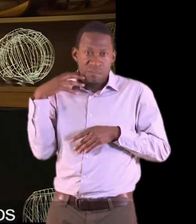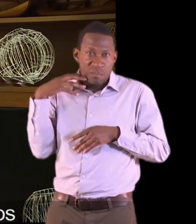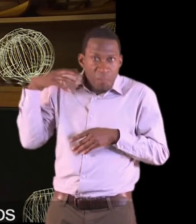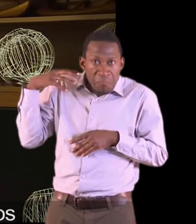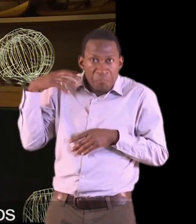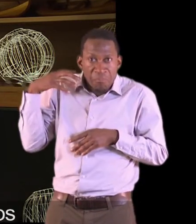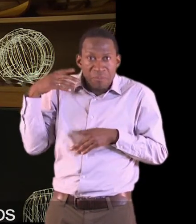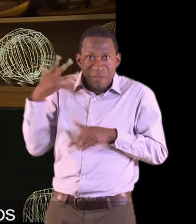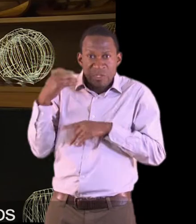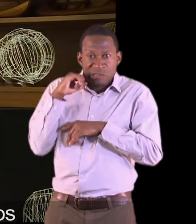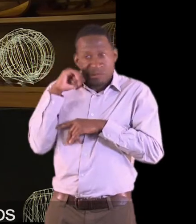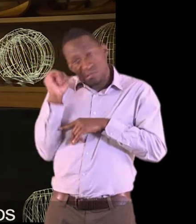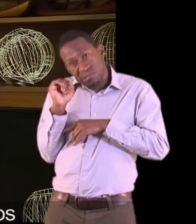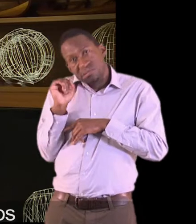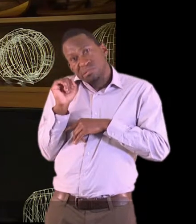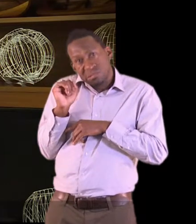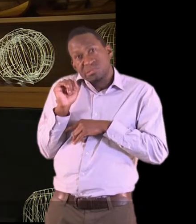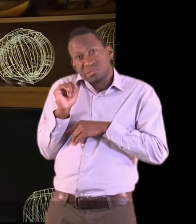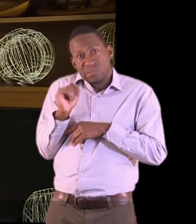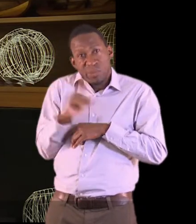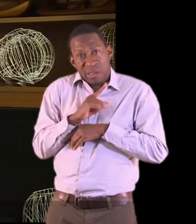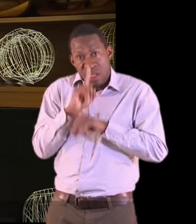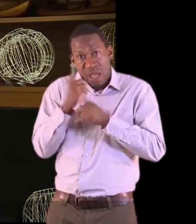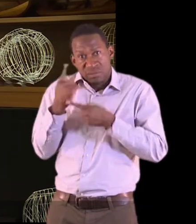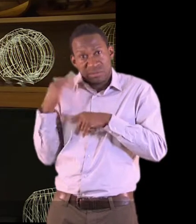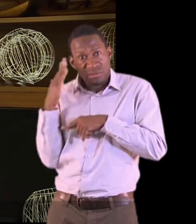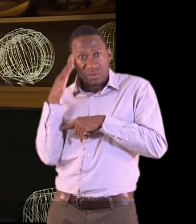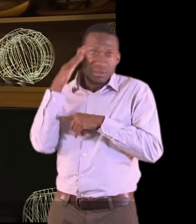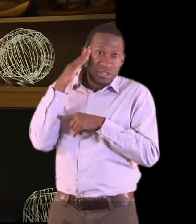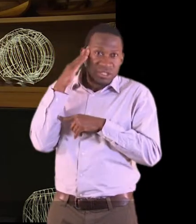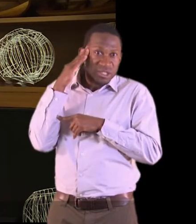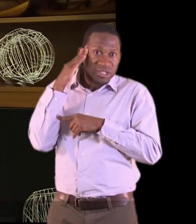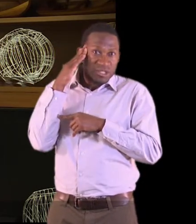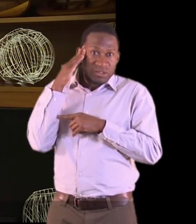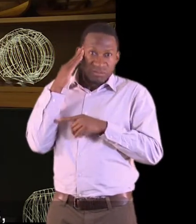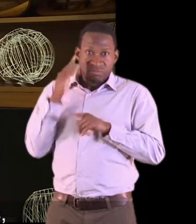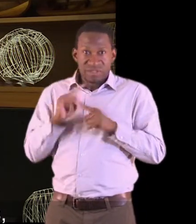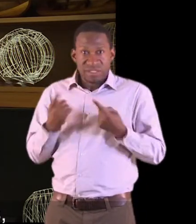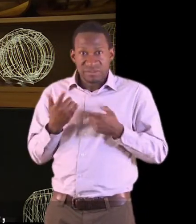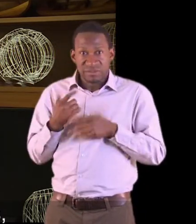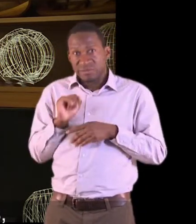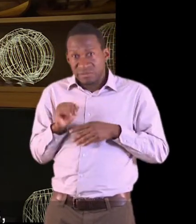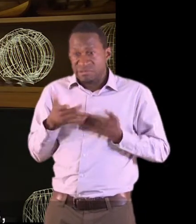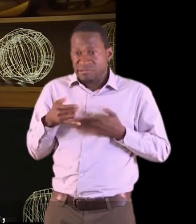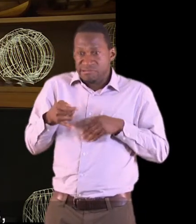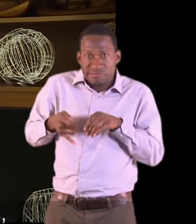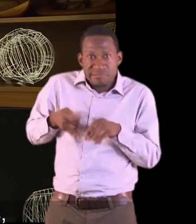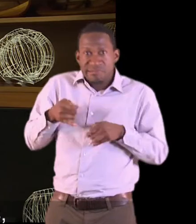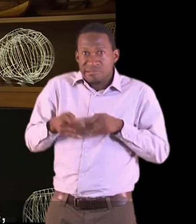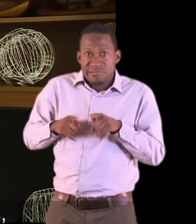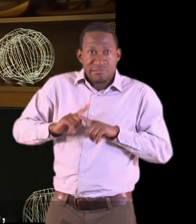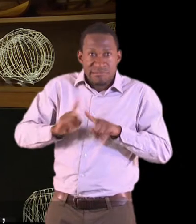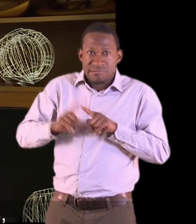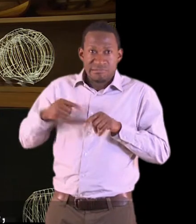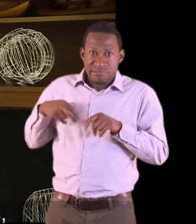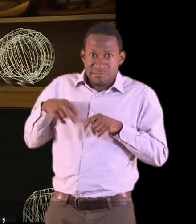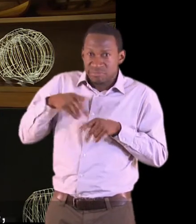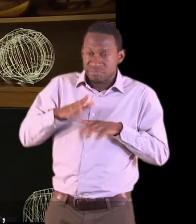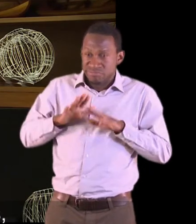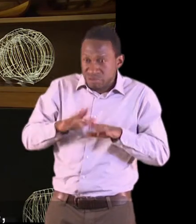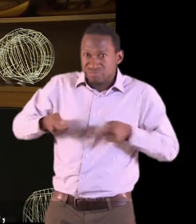because they couldn't hold them up, staggering around on one leg, pushing themselves, clanking,